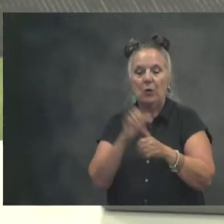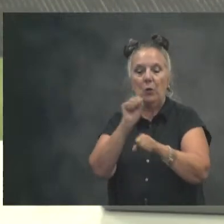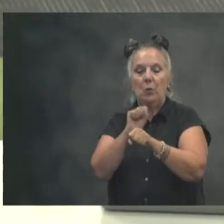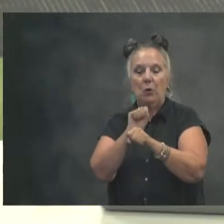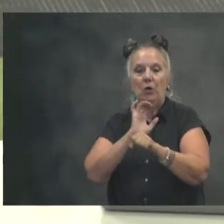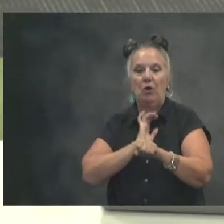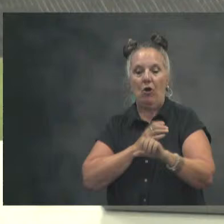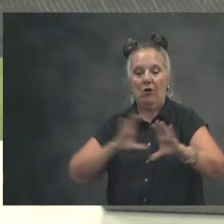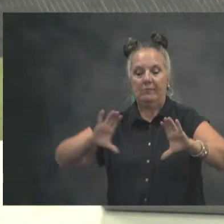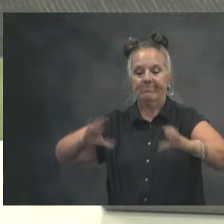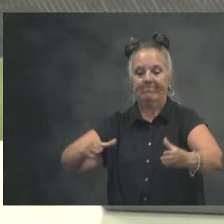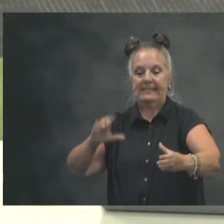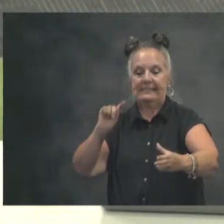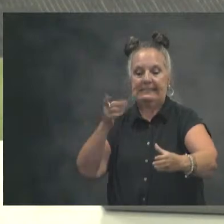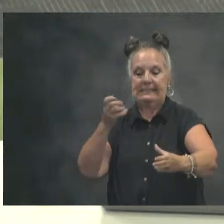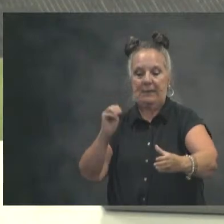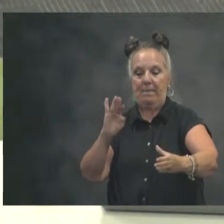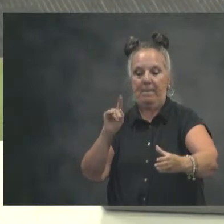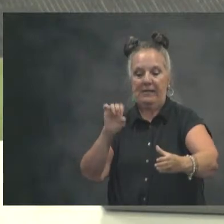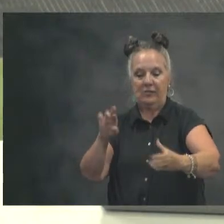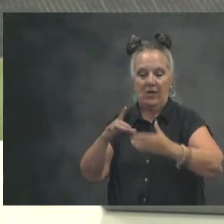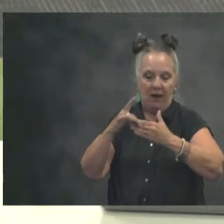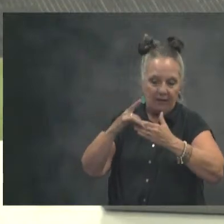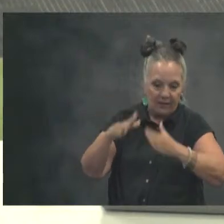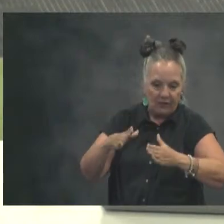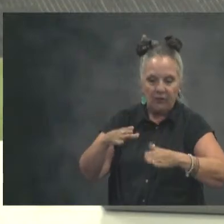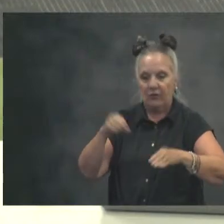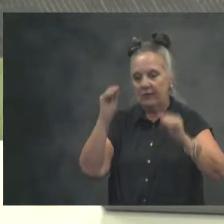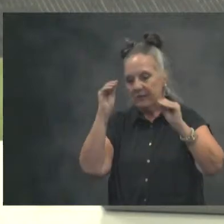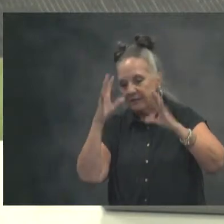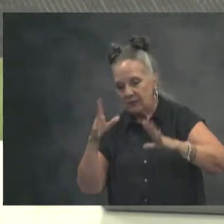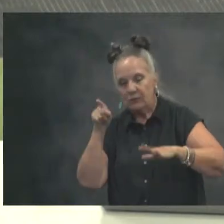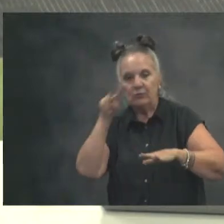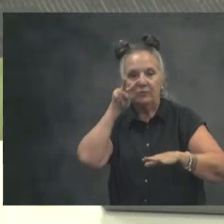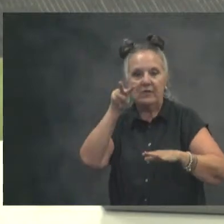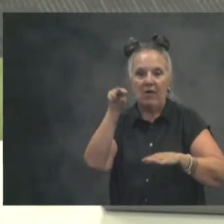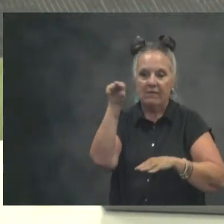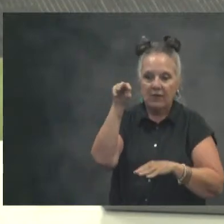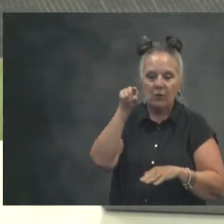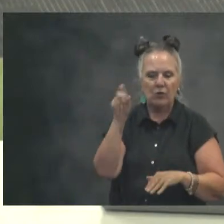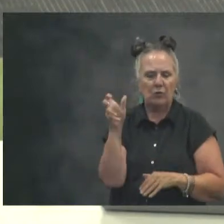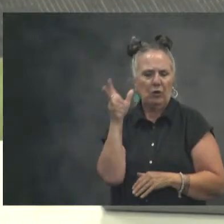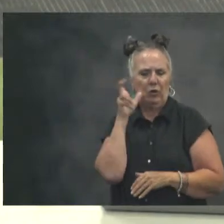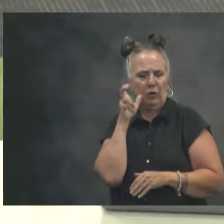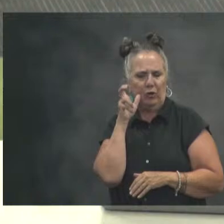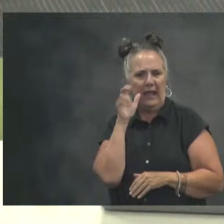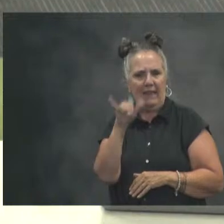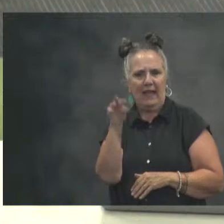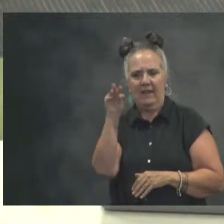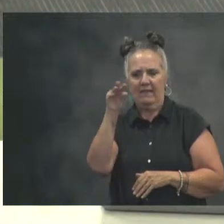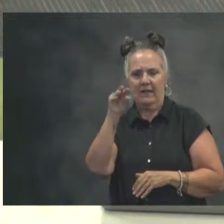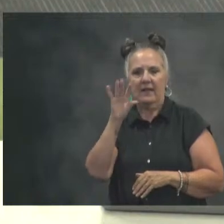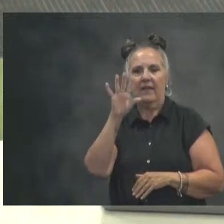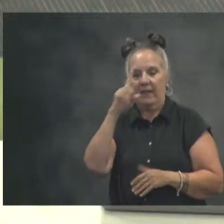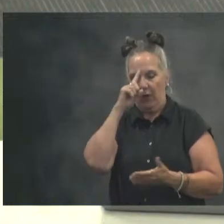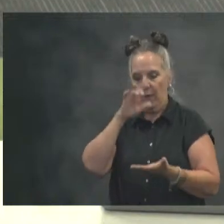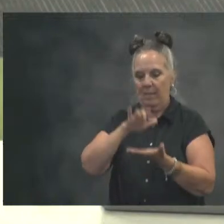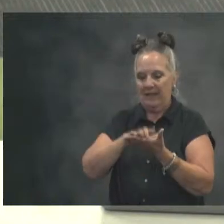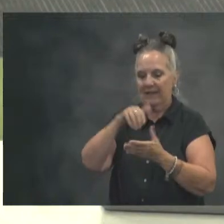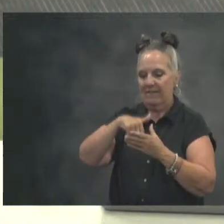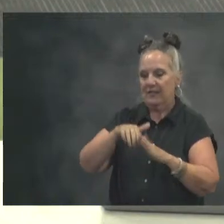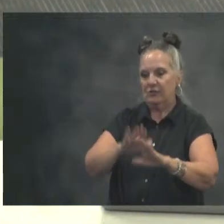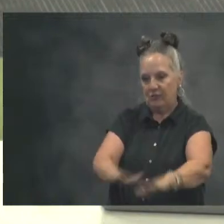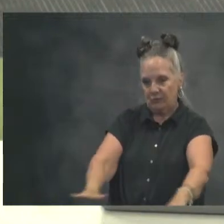our team at Bester has done, our leadership team, our teachers you saw in the video. What you heard in that video is their belief in